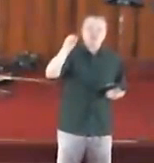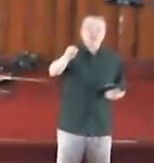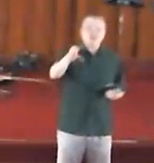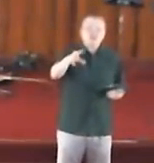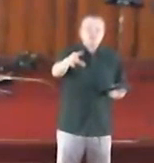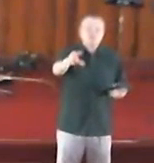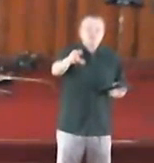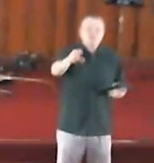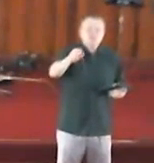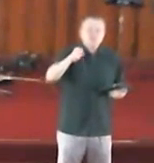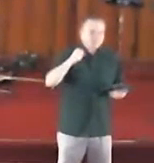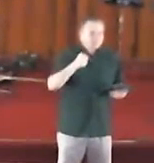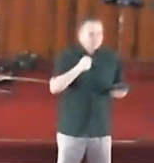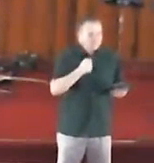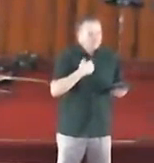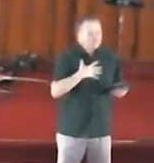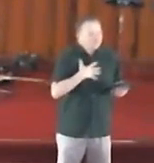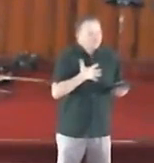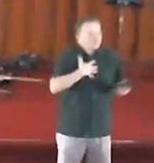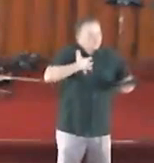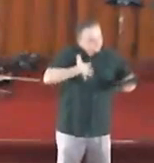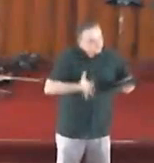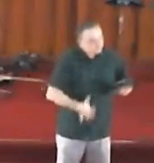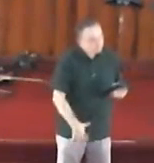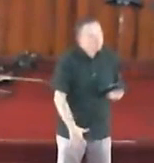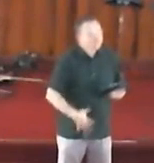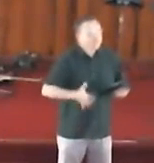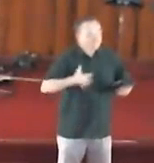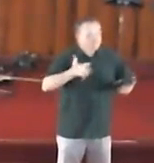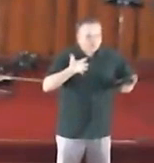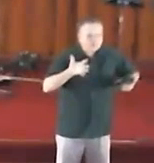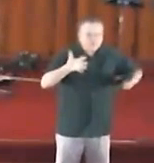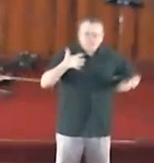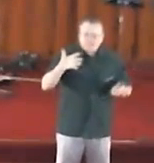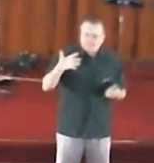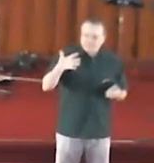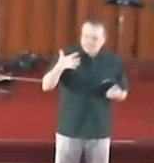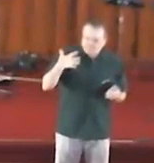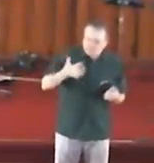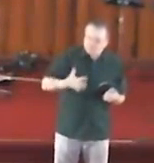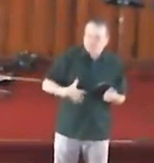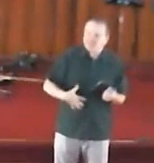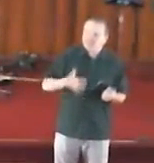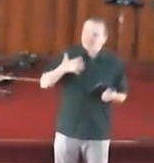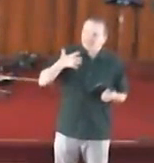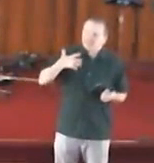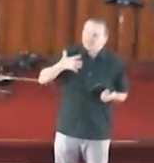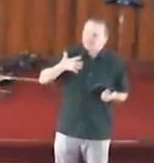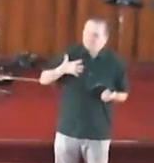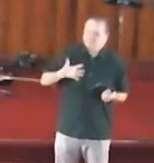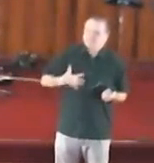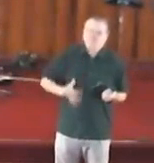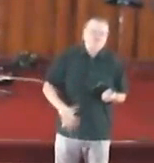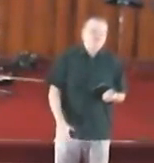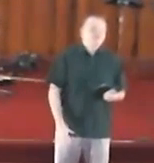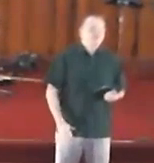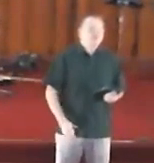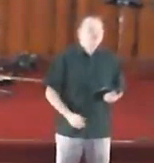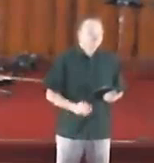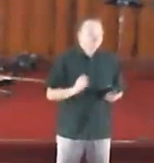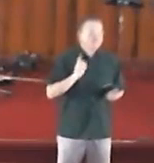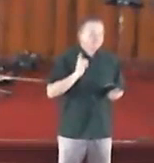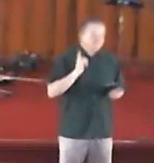nos da una transformación profunda y nos ayuda a ese proceso